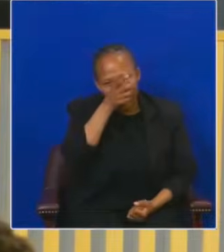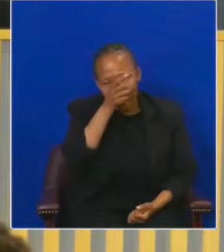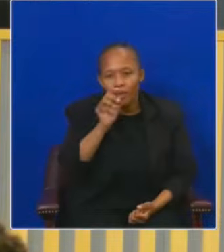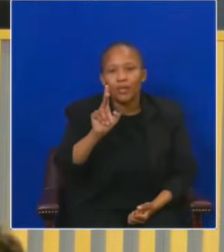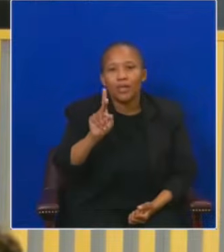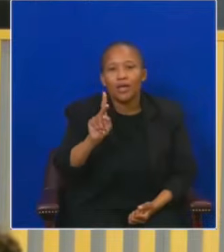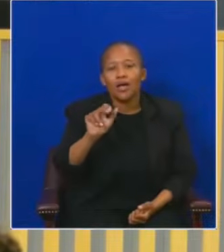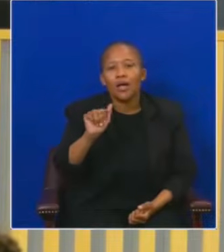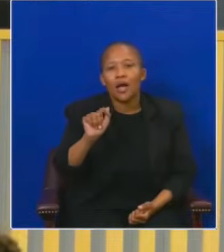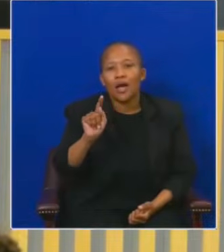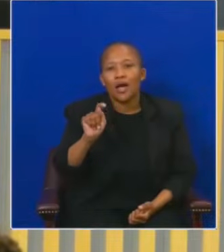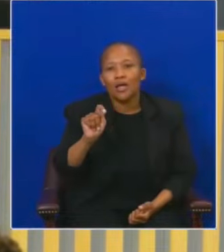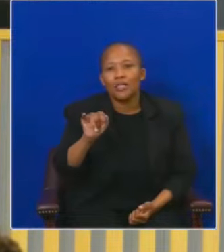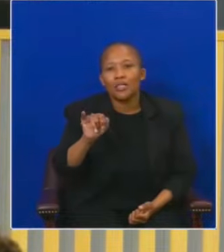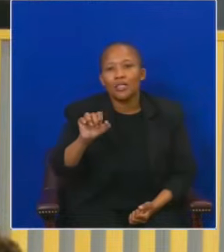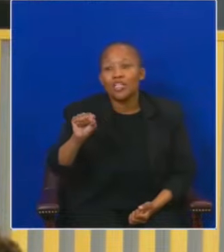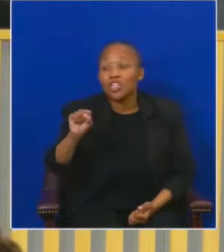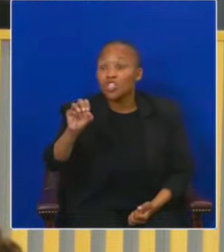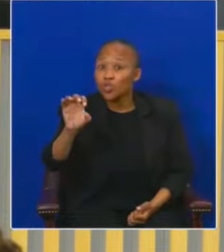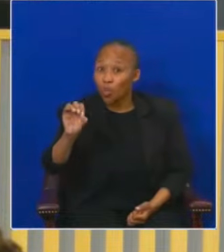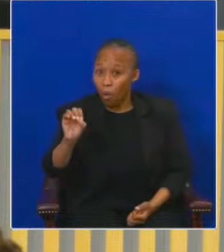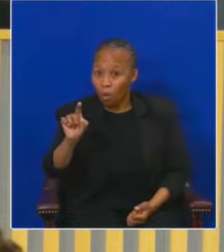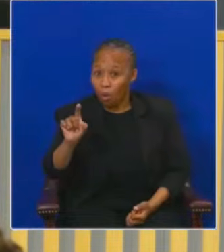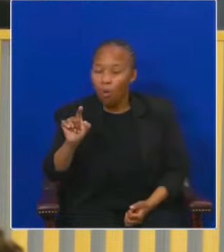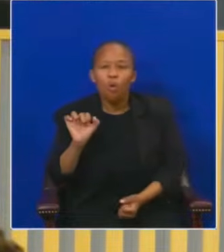he is incarcerated.